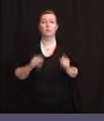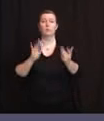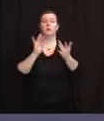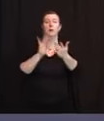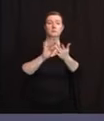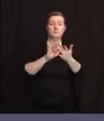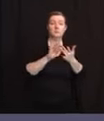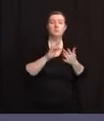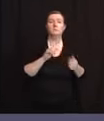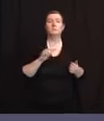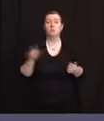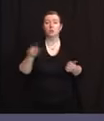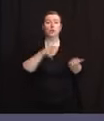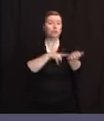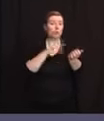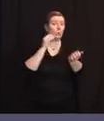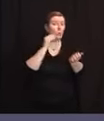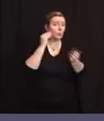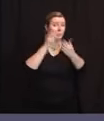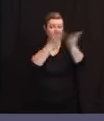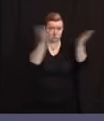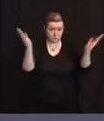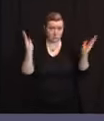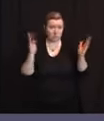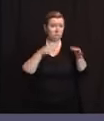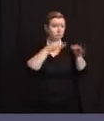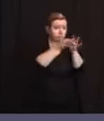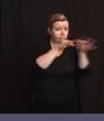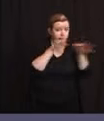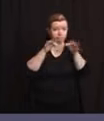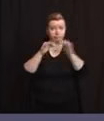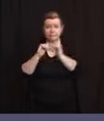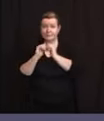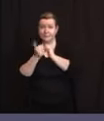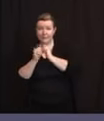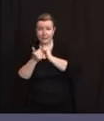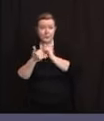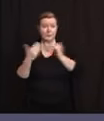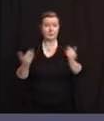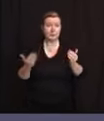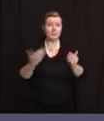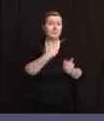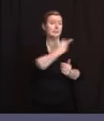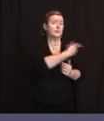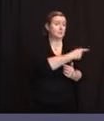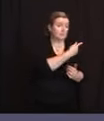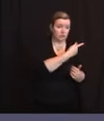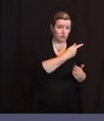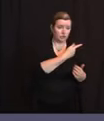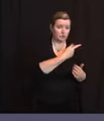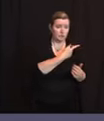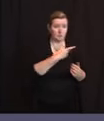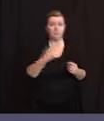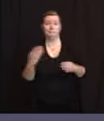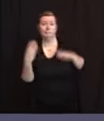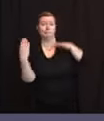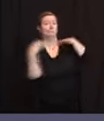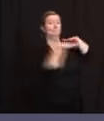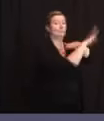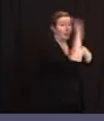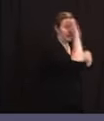instruction on the appropriate management of readmitting patients to prevent